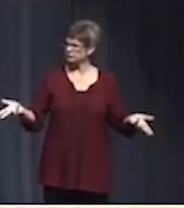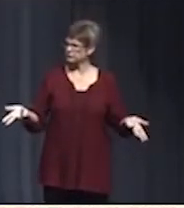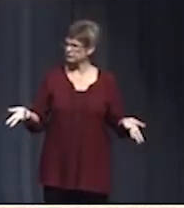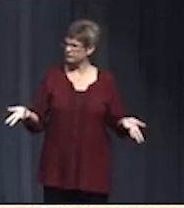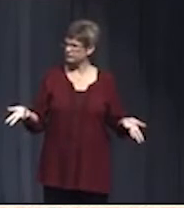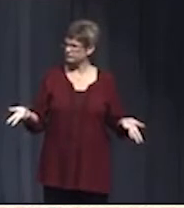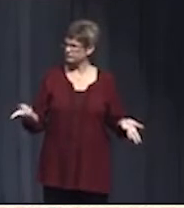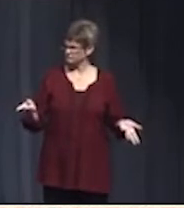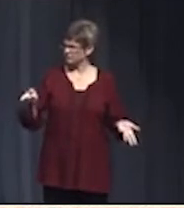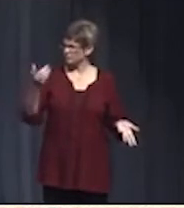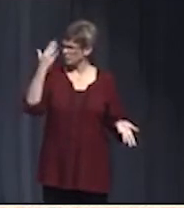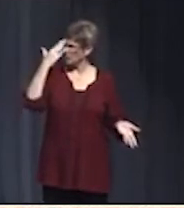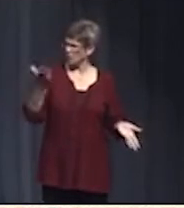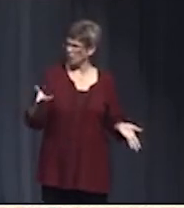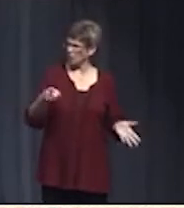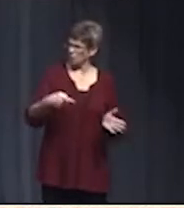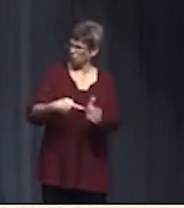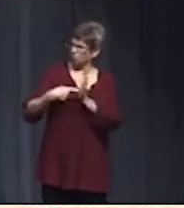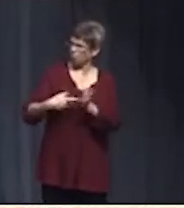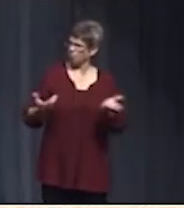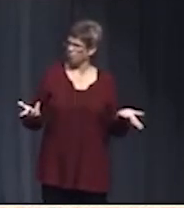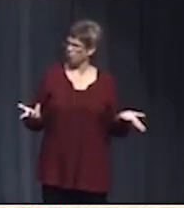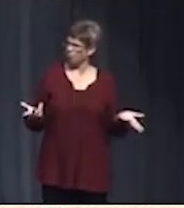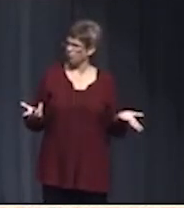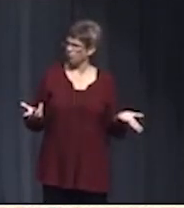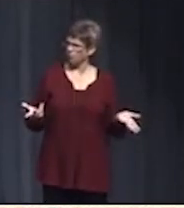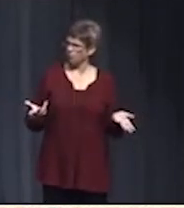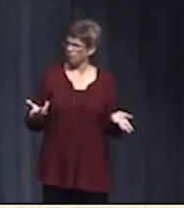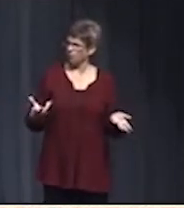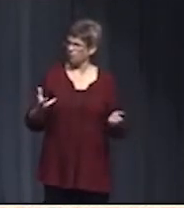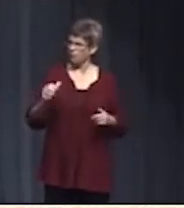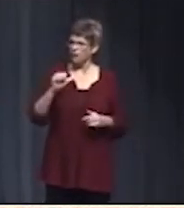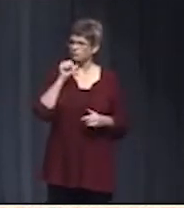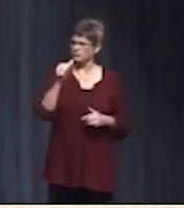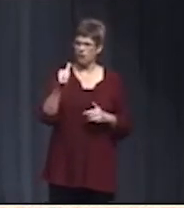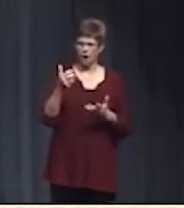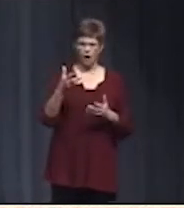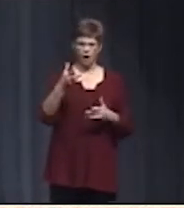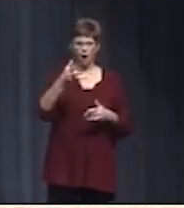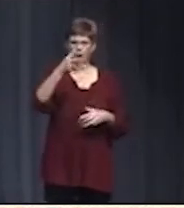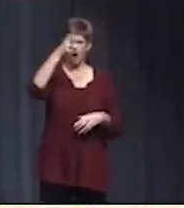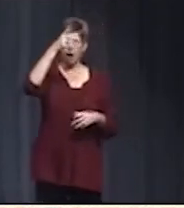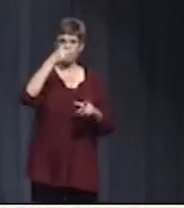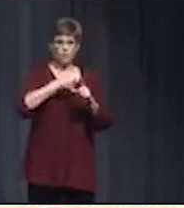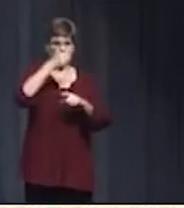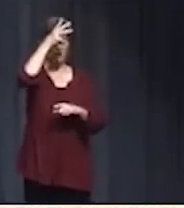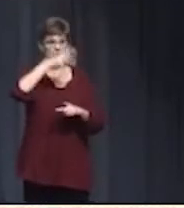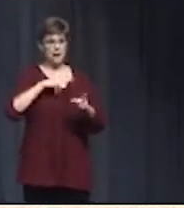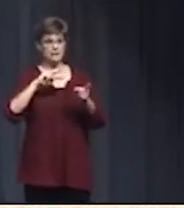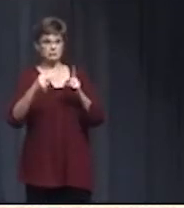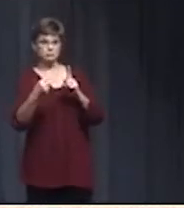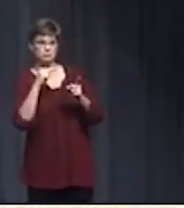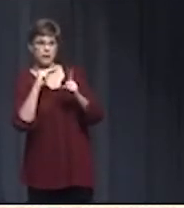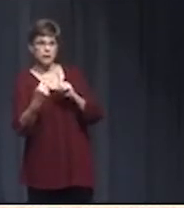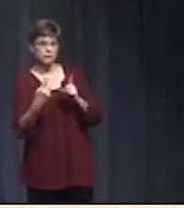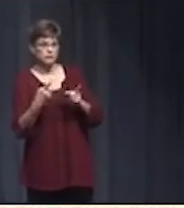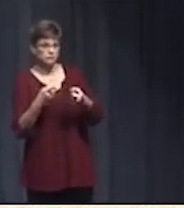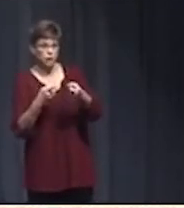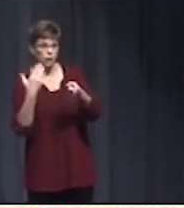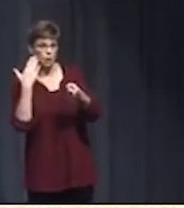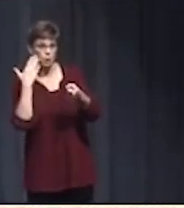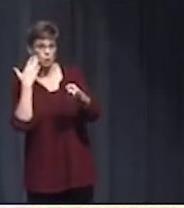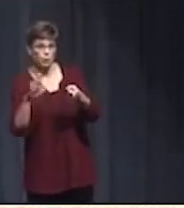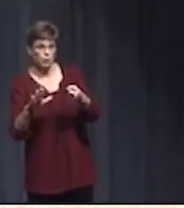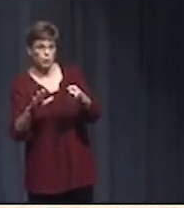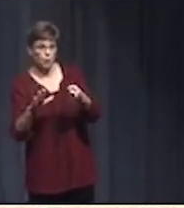You do know what that is. You have to, because it's not, from a man's perspective in a man's world, you know what those tools are, and you don't admit to